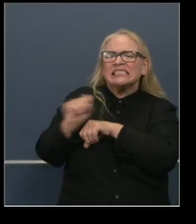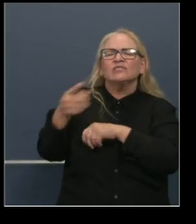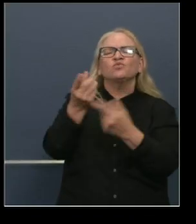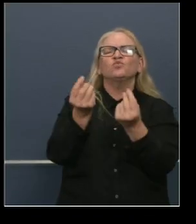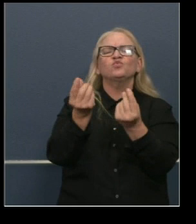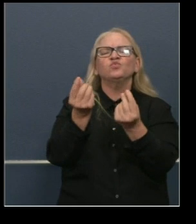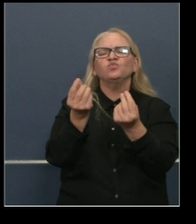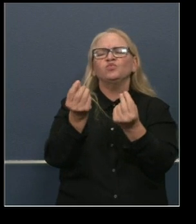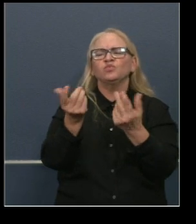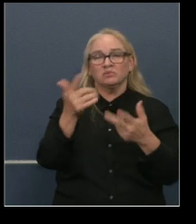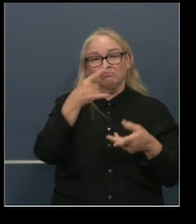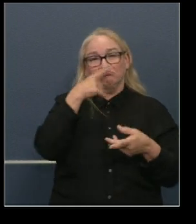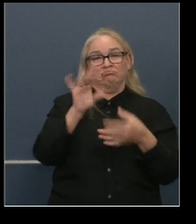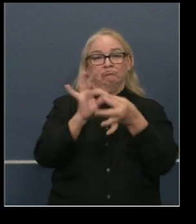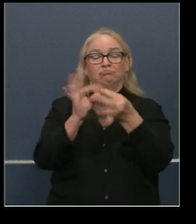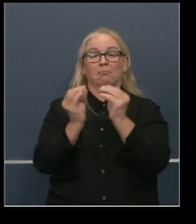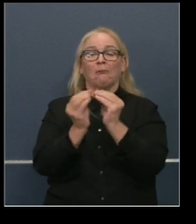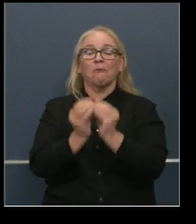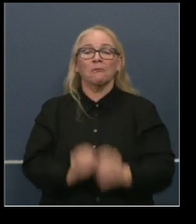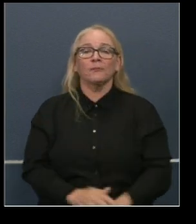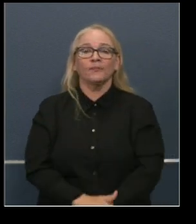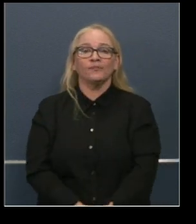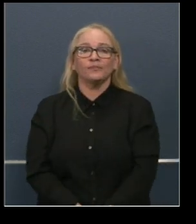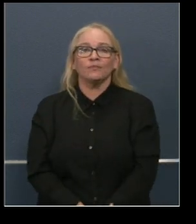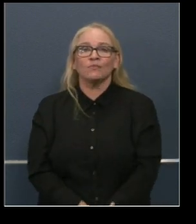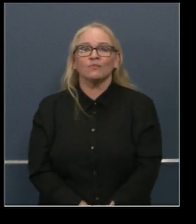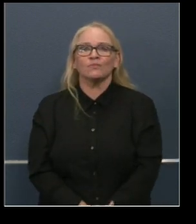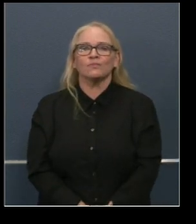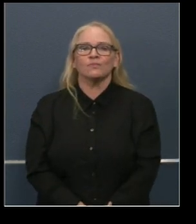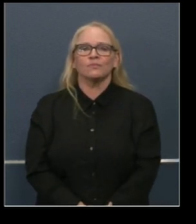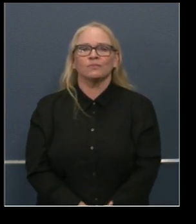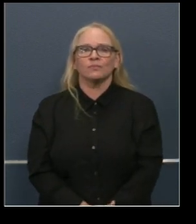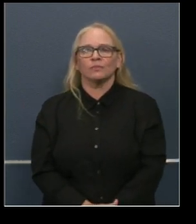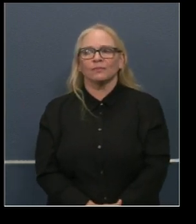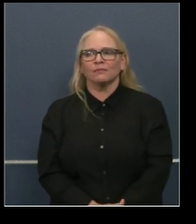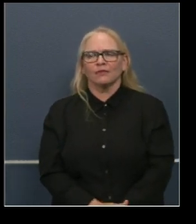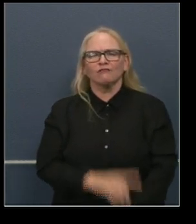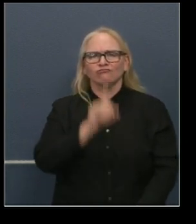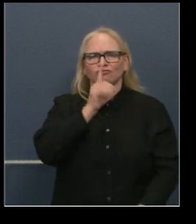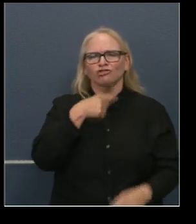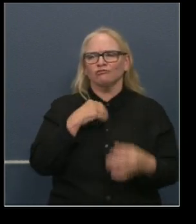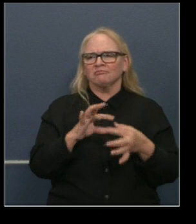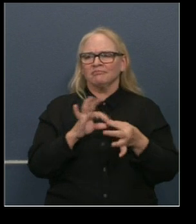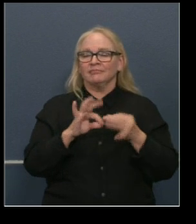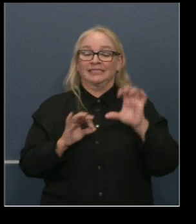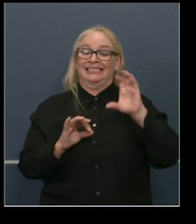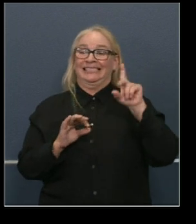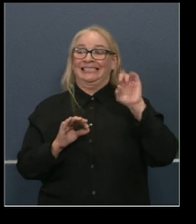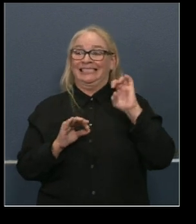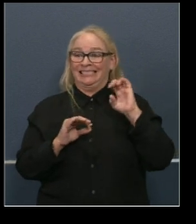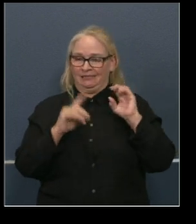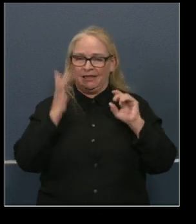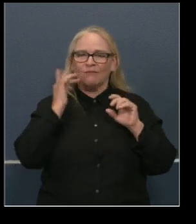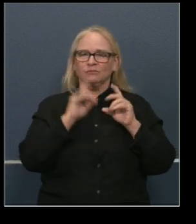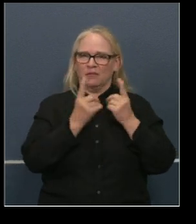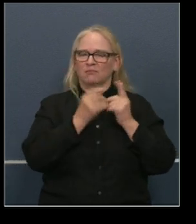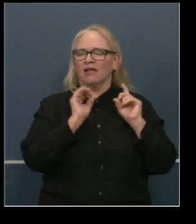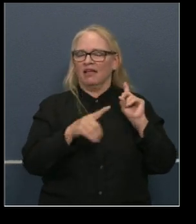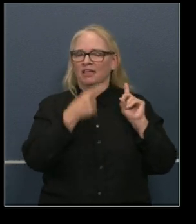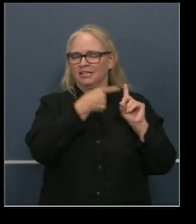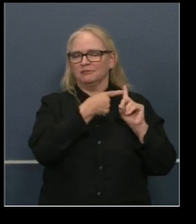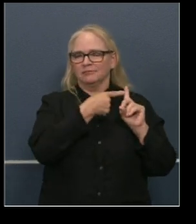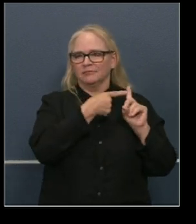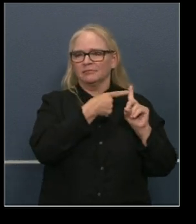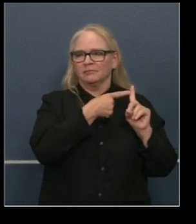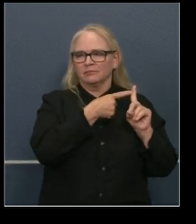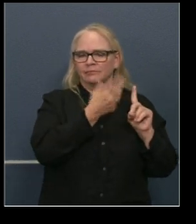Sure. The CDE, the California Department of Education, has been offering both a